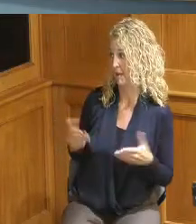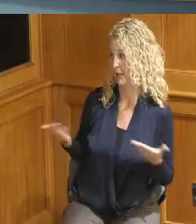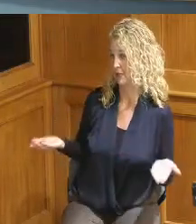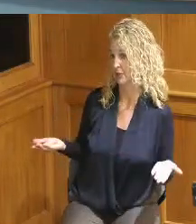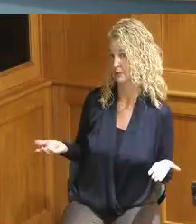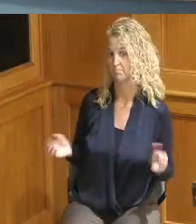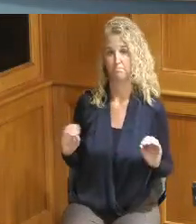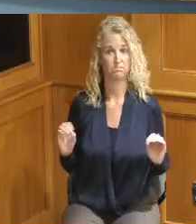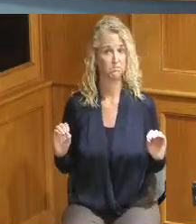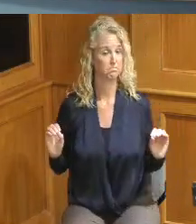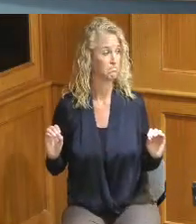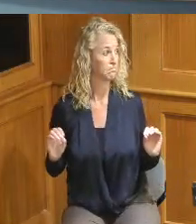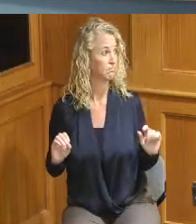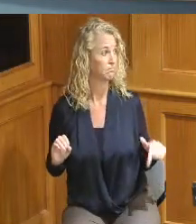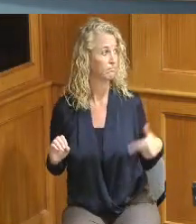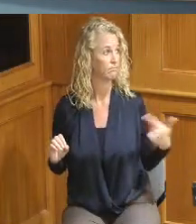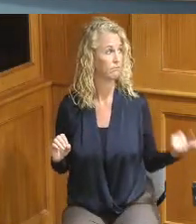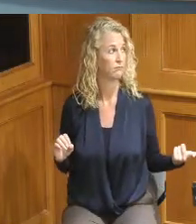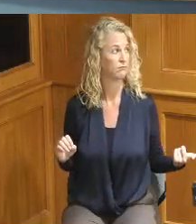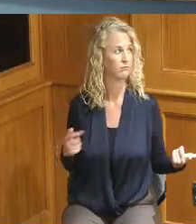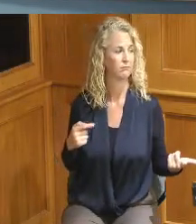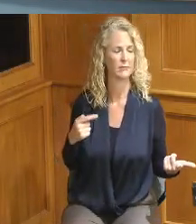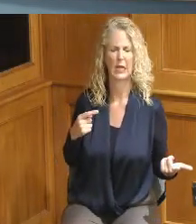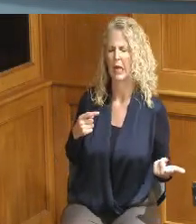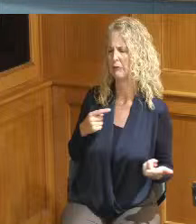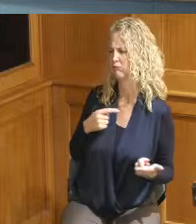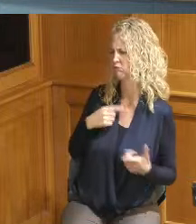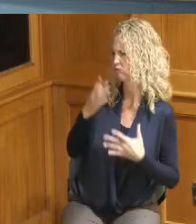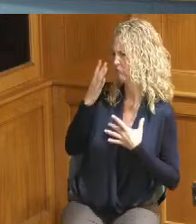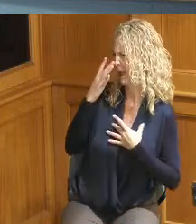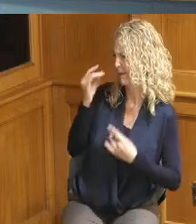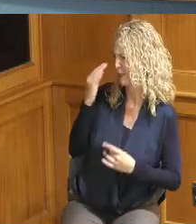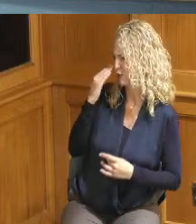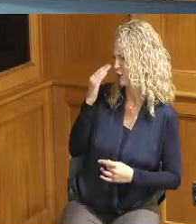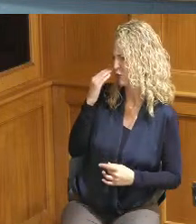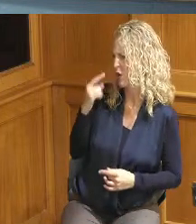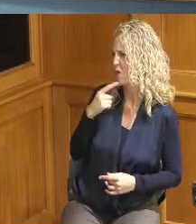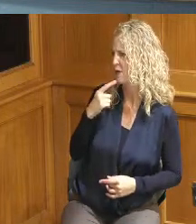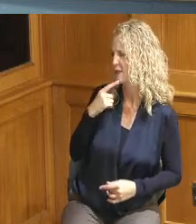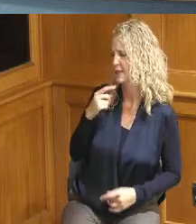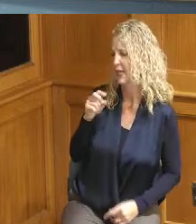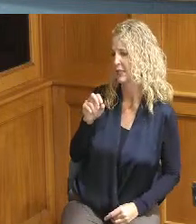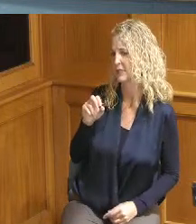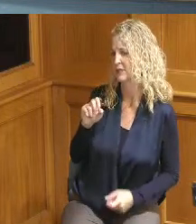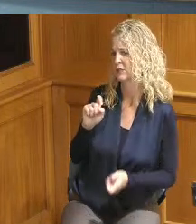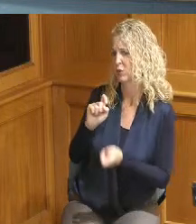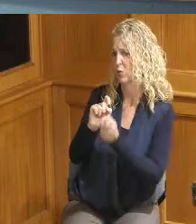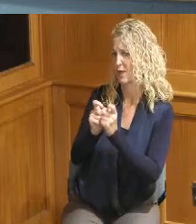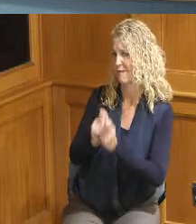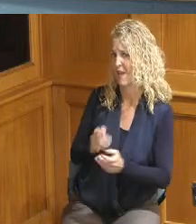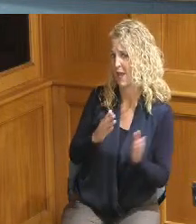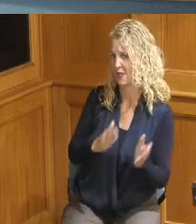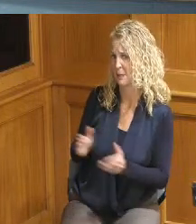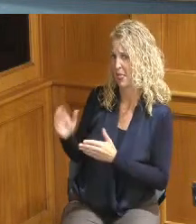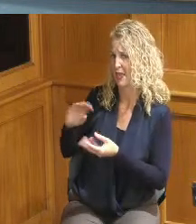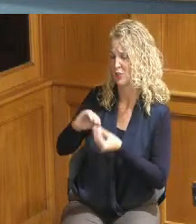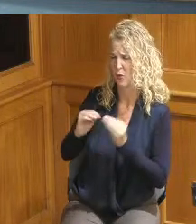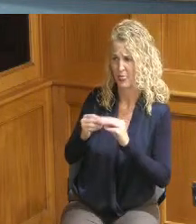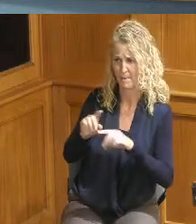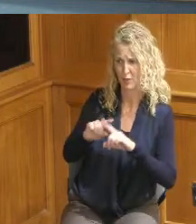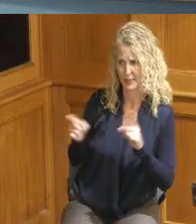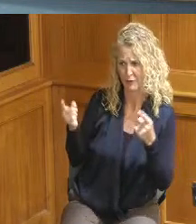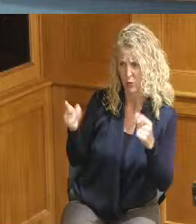Trios. Commissioner Dumas. Well, I was just interested in, it says revised general plan, so the numbers are different. What was